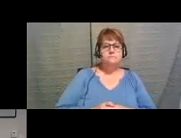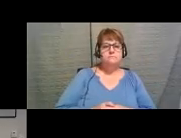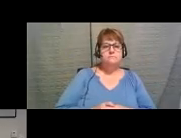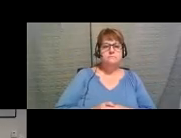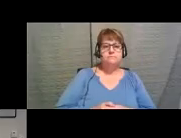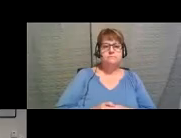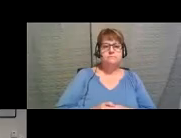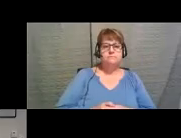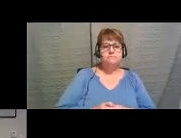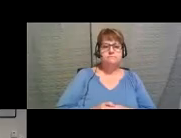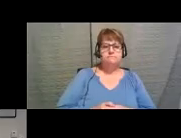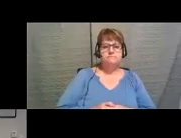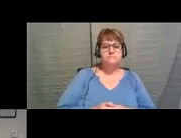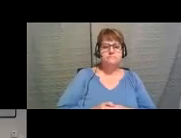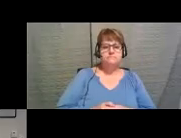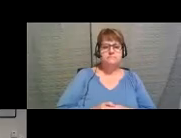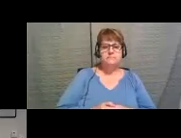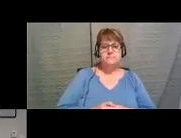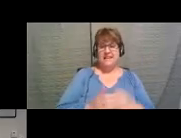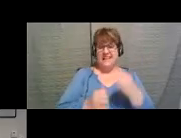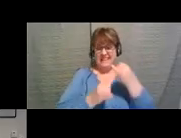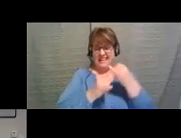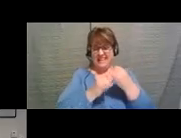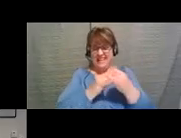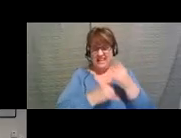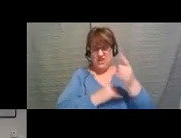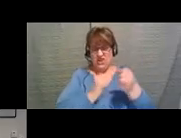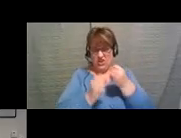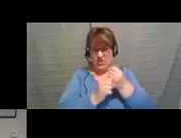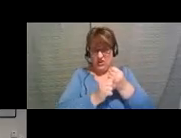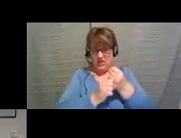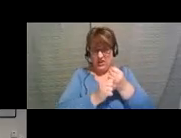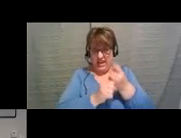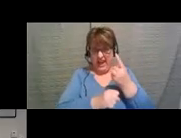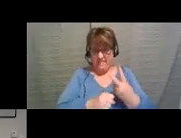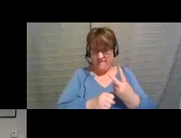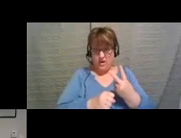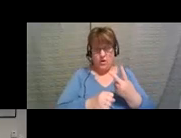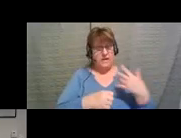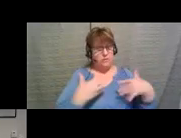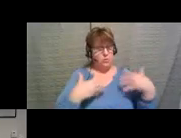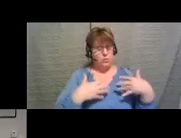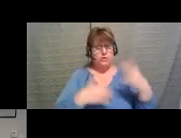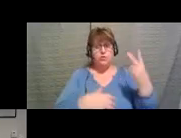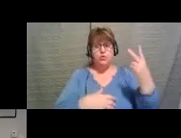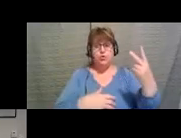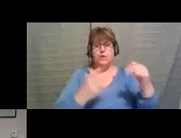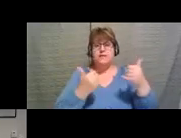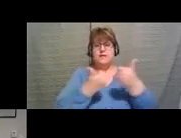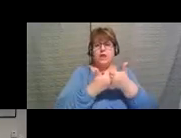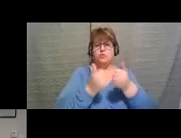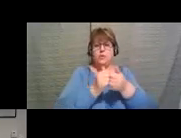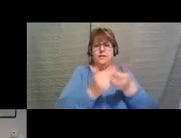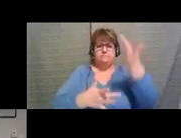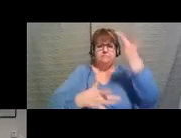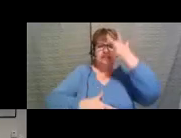One of the elements of the last year and a half has been the dual challenge of dealing with a disease